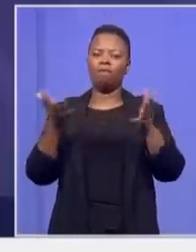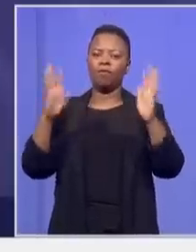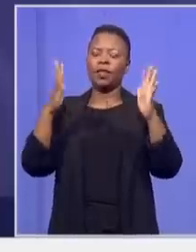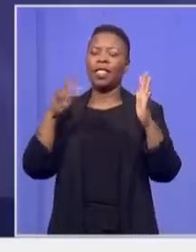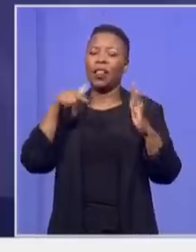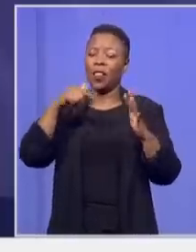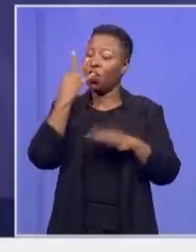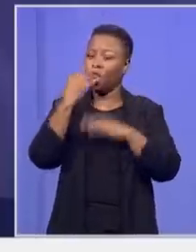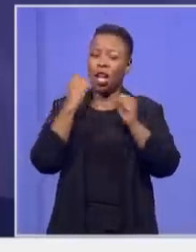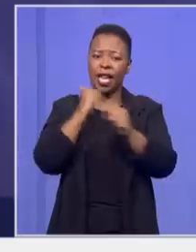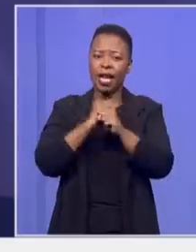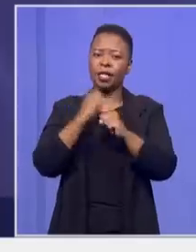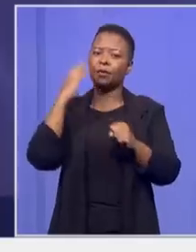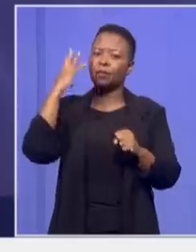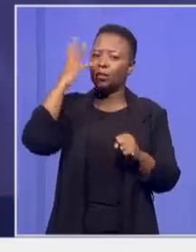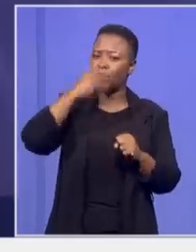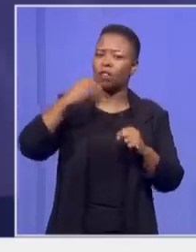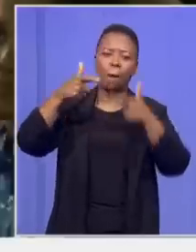life.